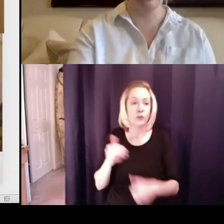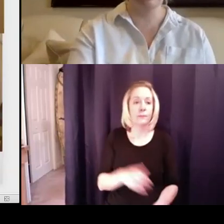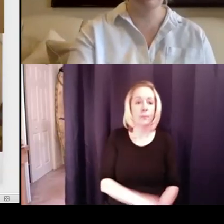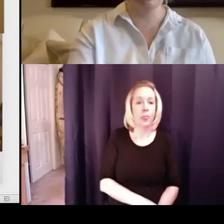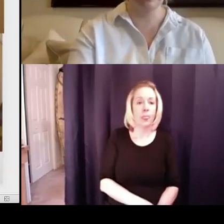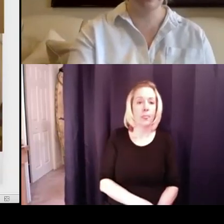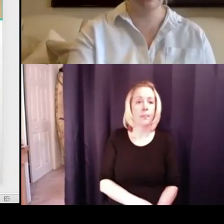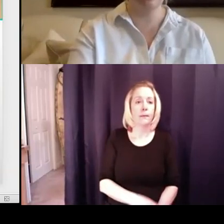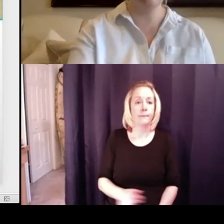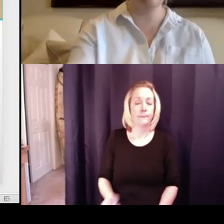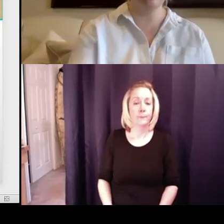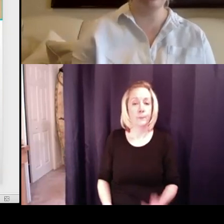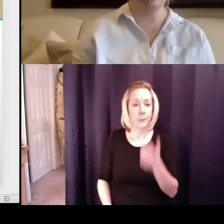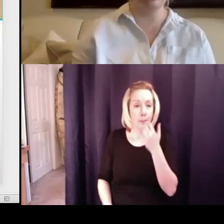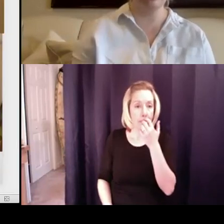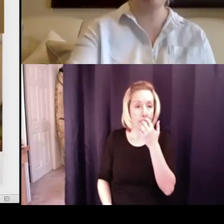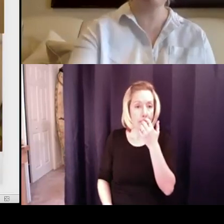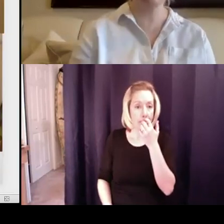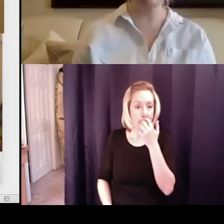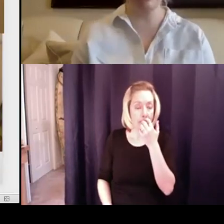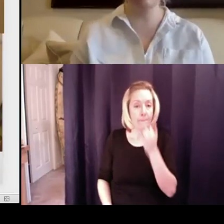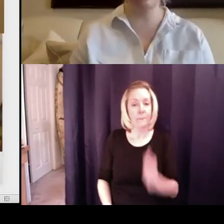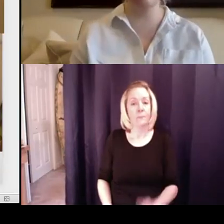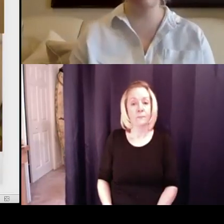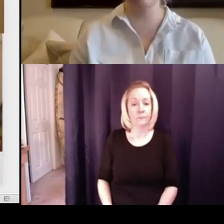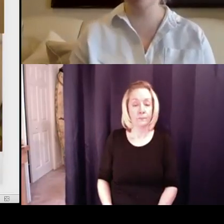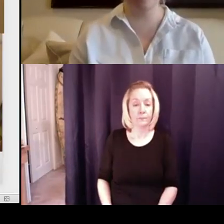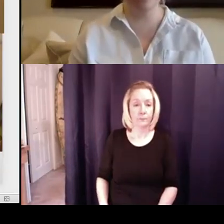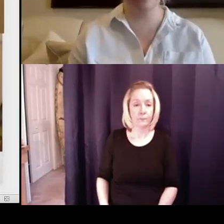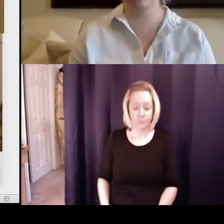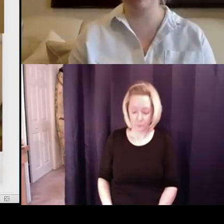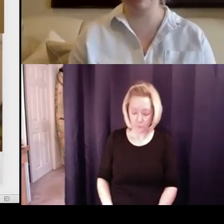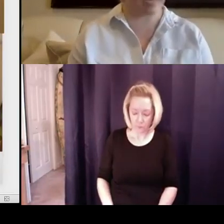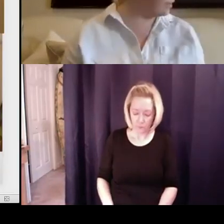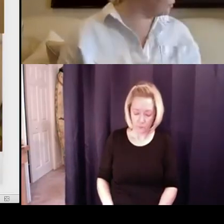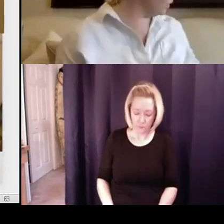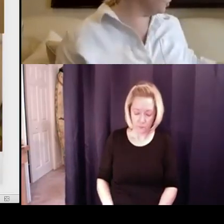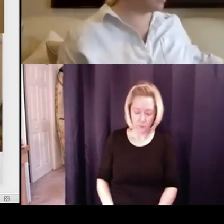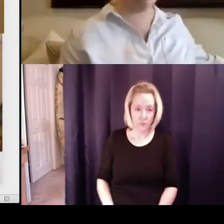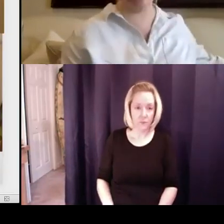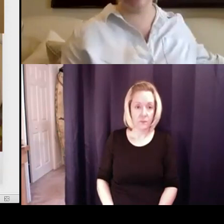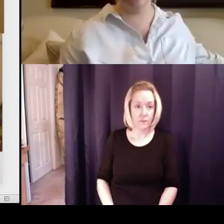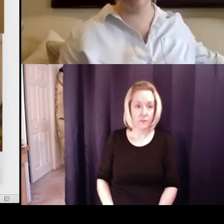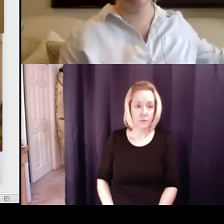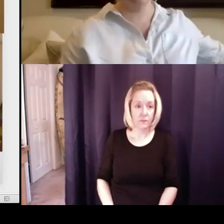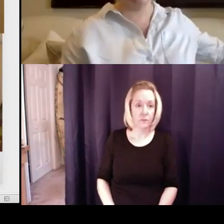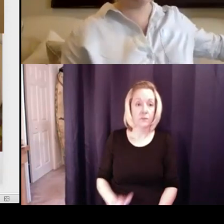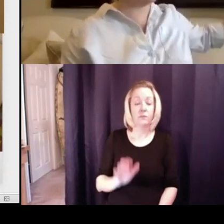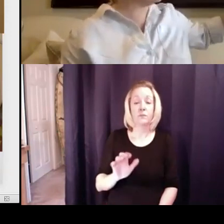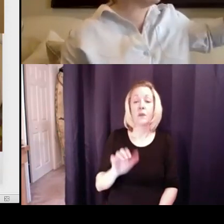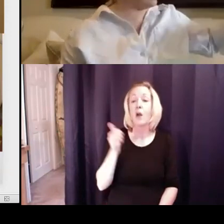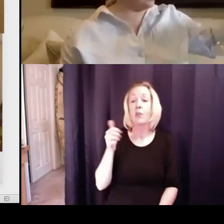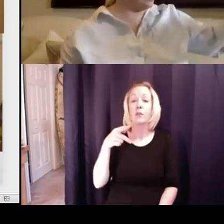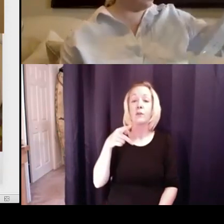there. Did I go right? And then another one we did was Pete the Cat, 4 groovy buttons.